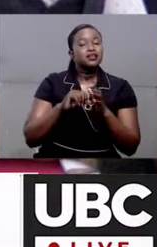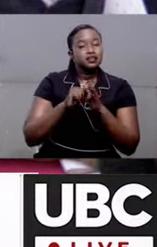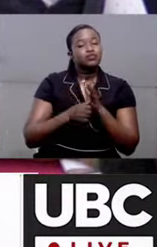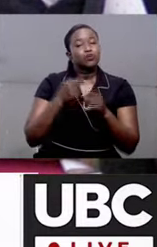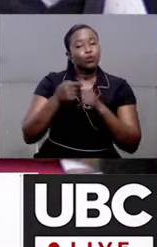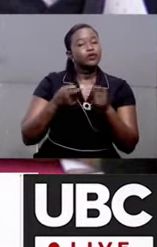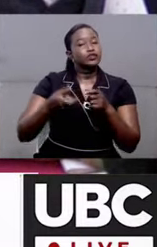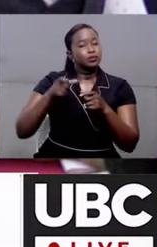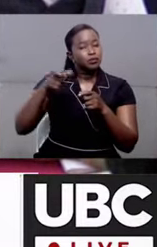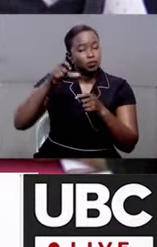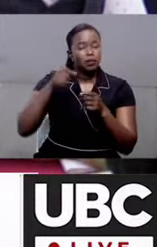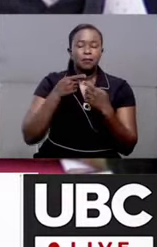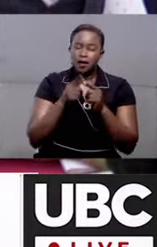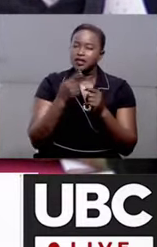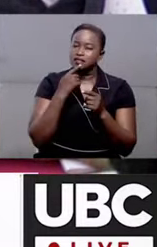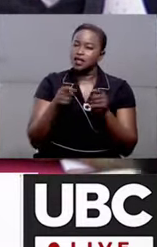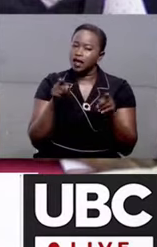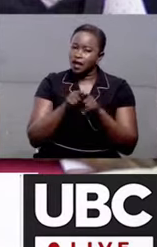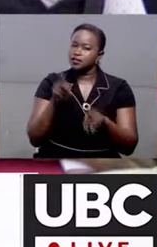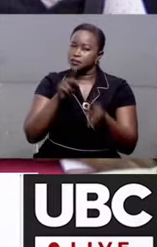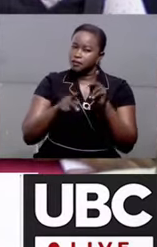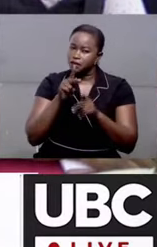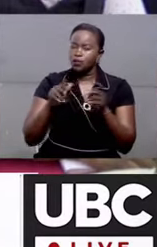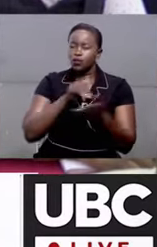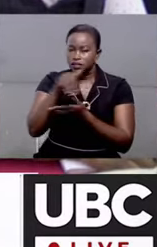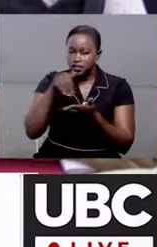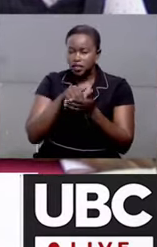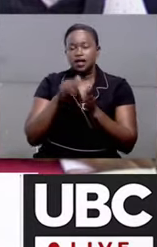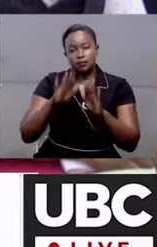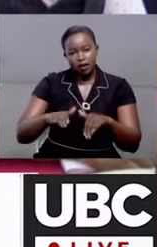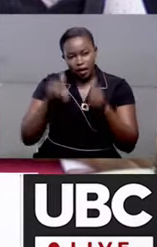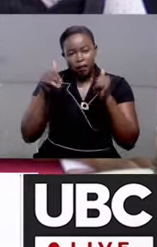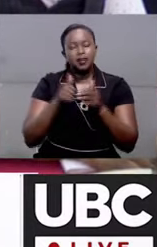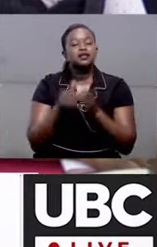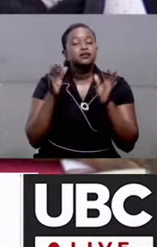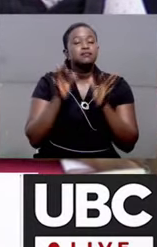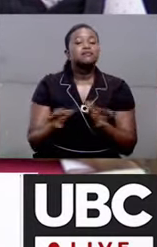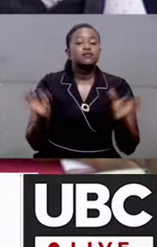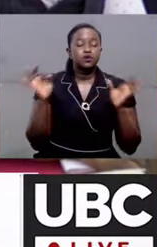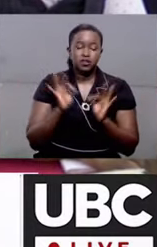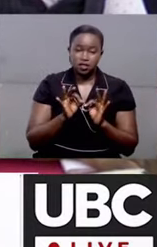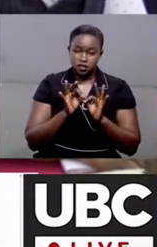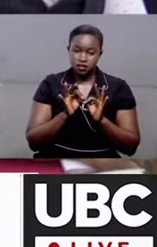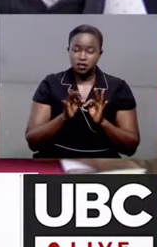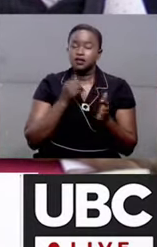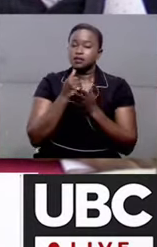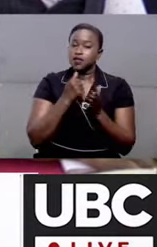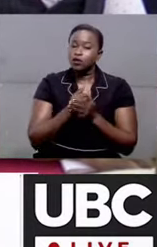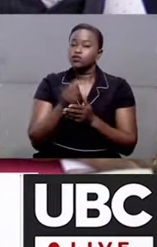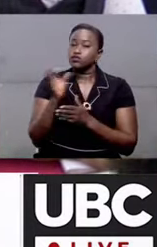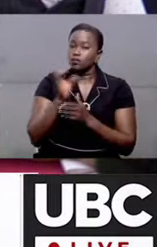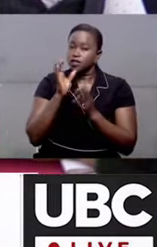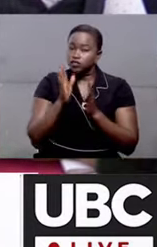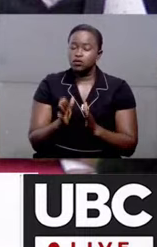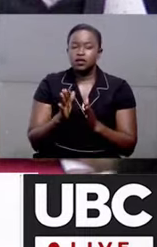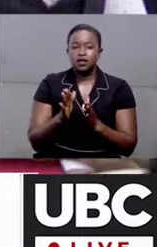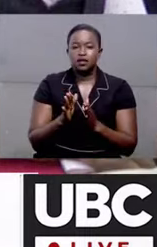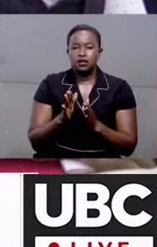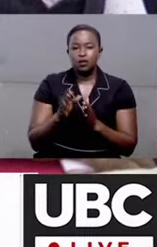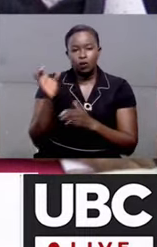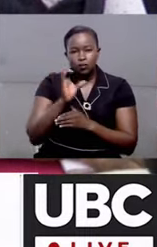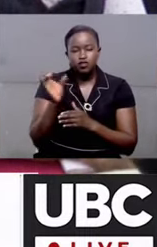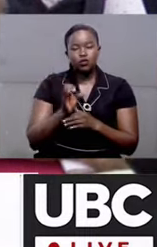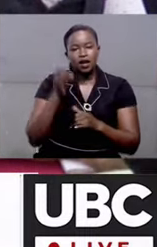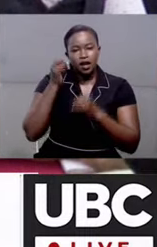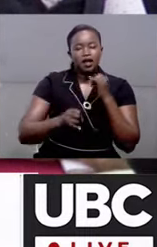why I was saying, as a people-centered parliament, it's important, because the commission, I'm told, last sat in August of last